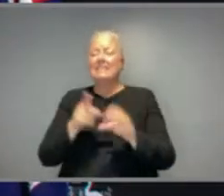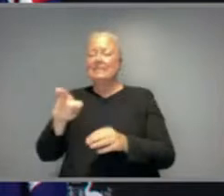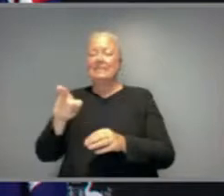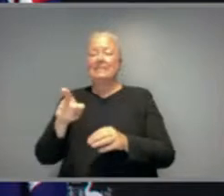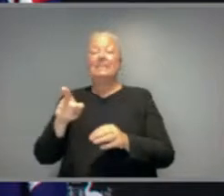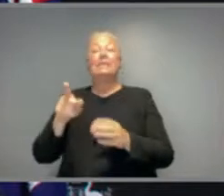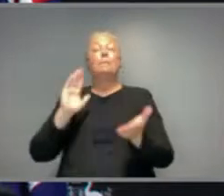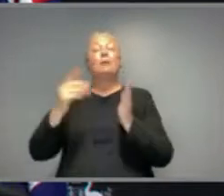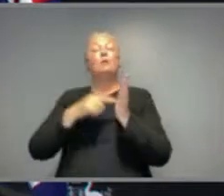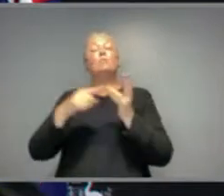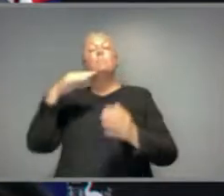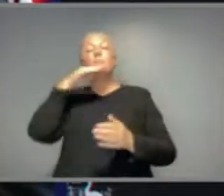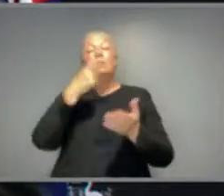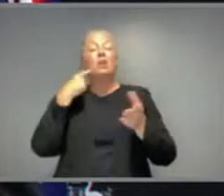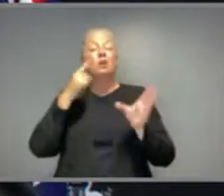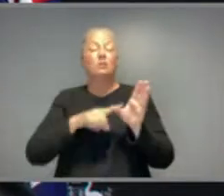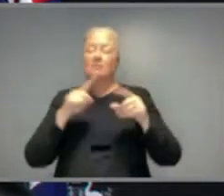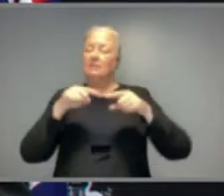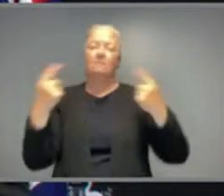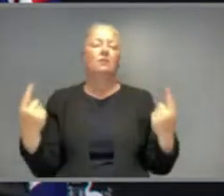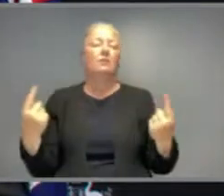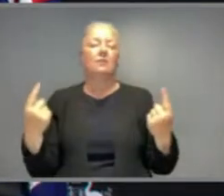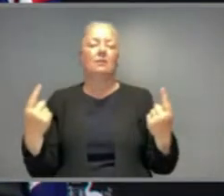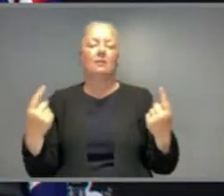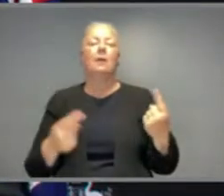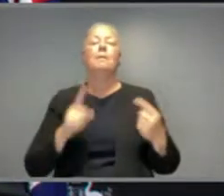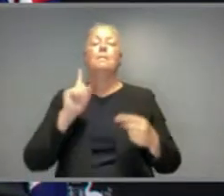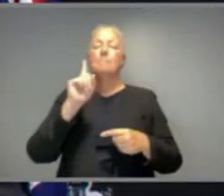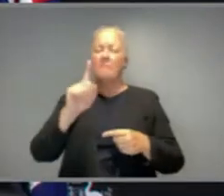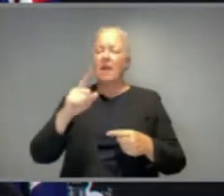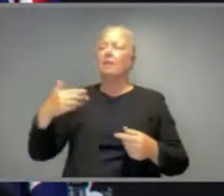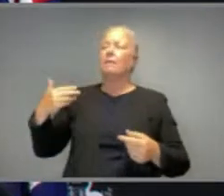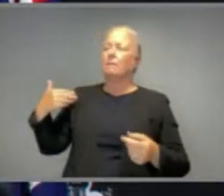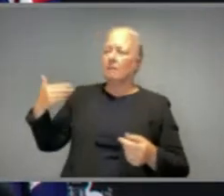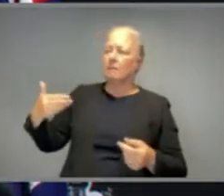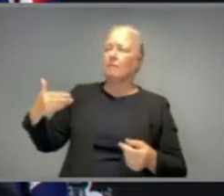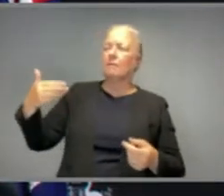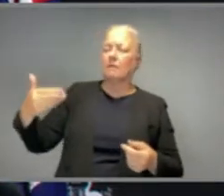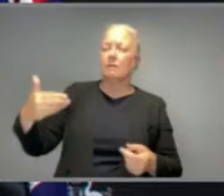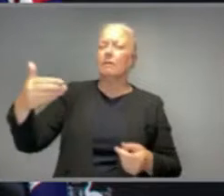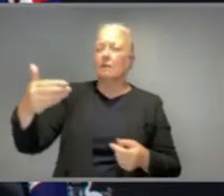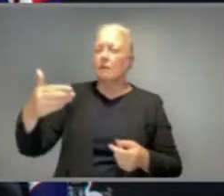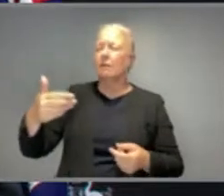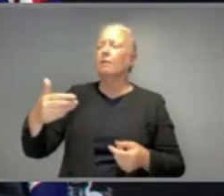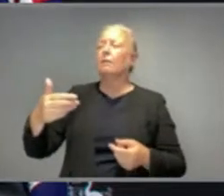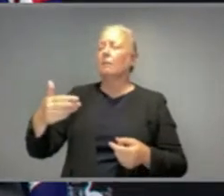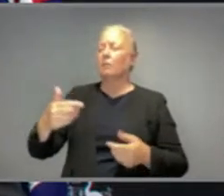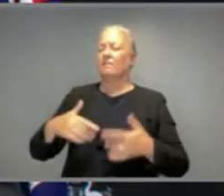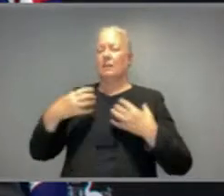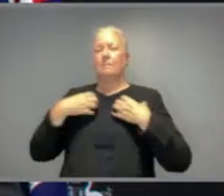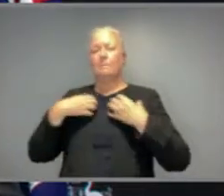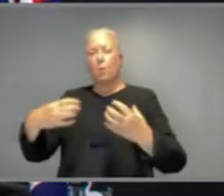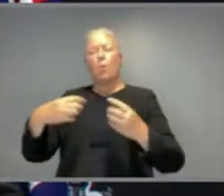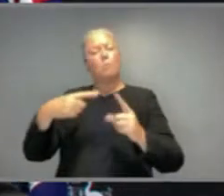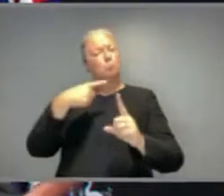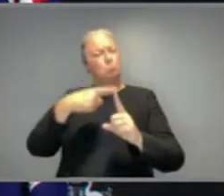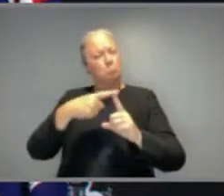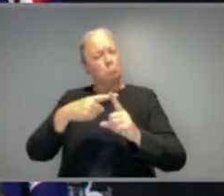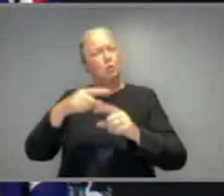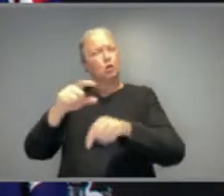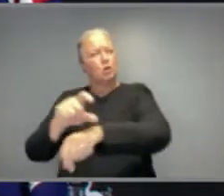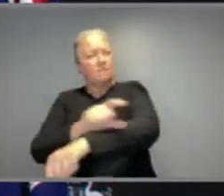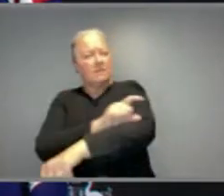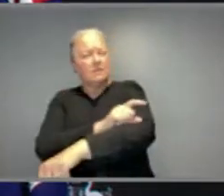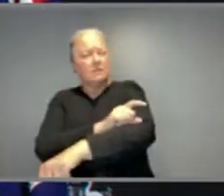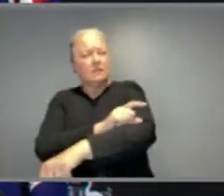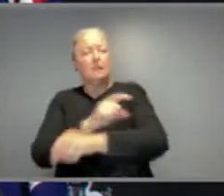year. But as time has gone on, and we are increasingly confident as time has gone on, as we've gone into May